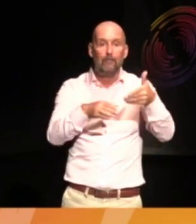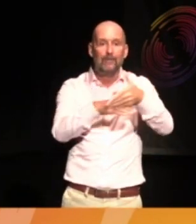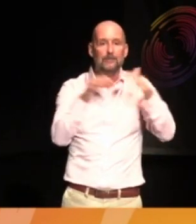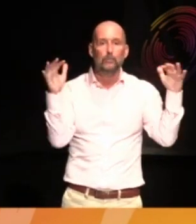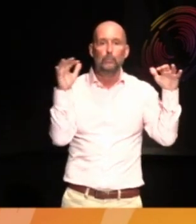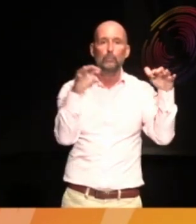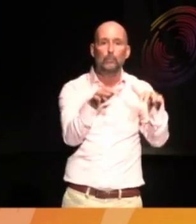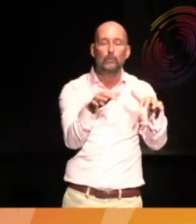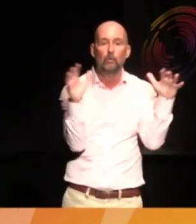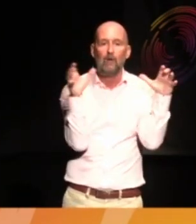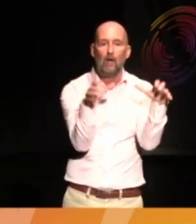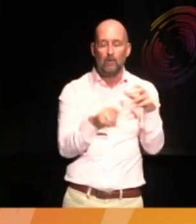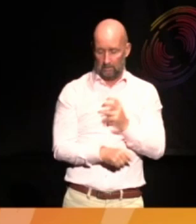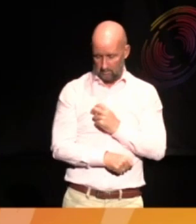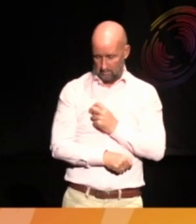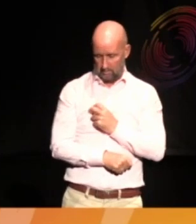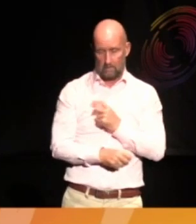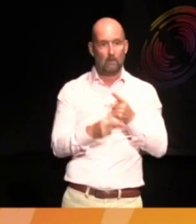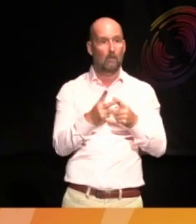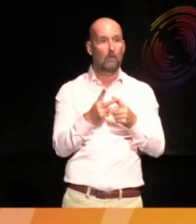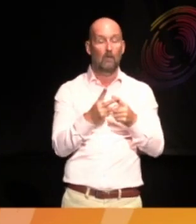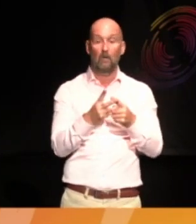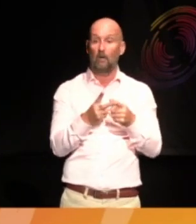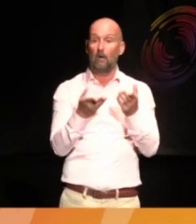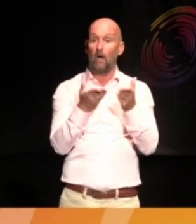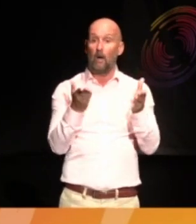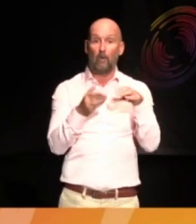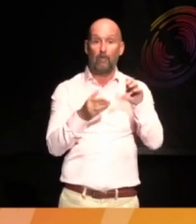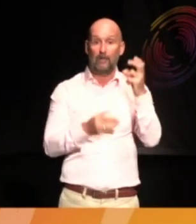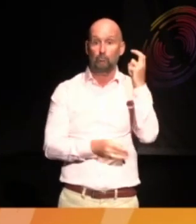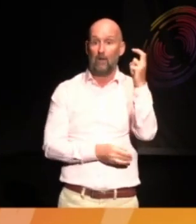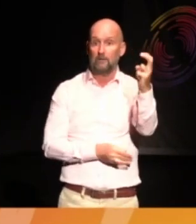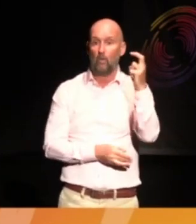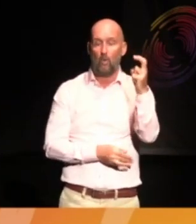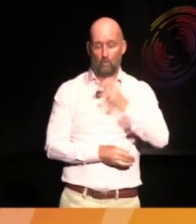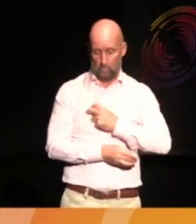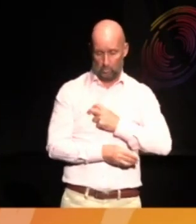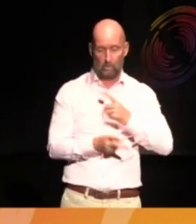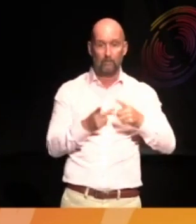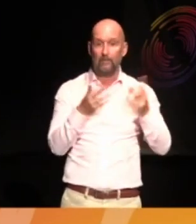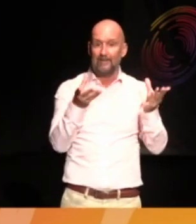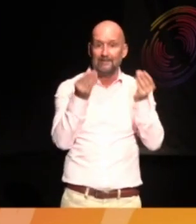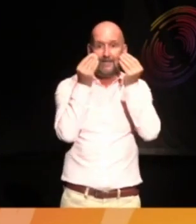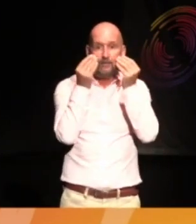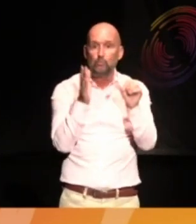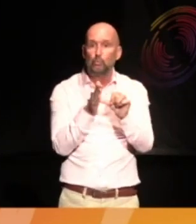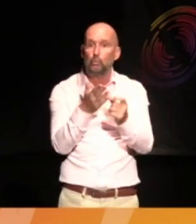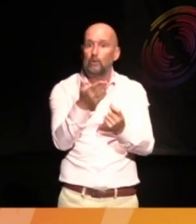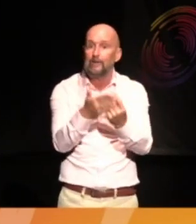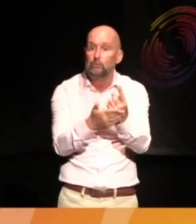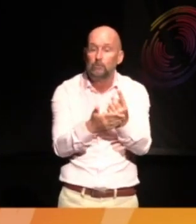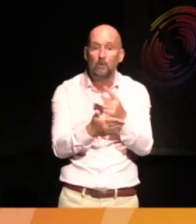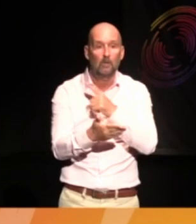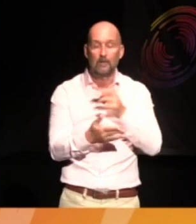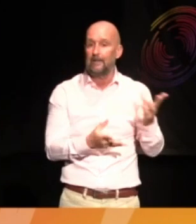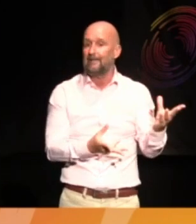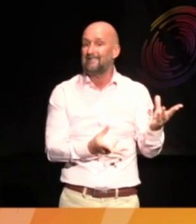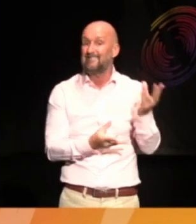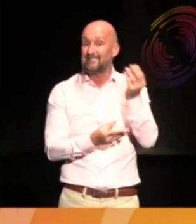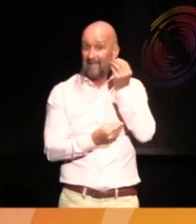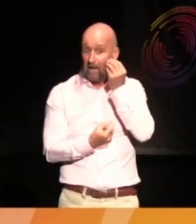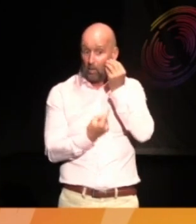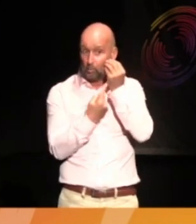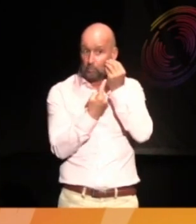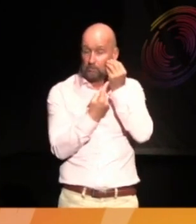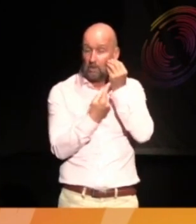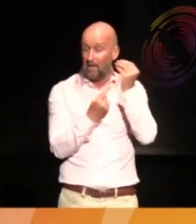crowded areas. Using public transport can be quite challenging. You may have sensory issues where sounds can be